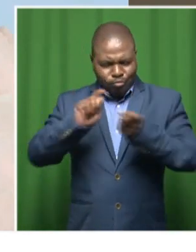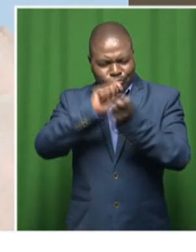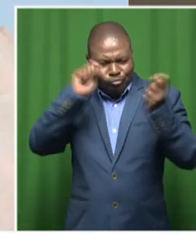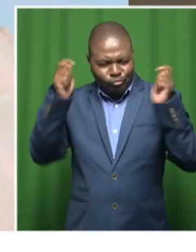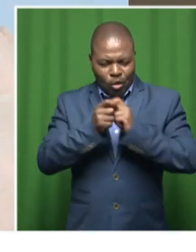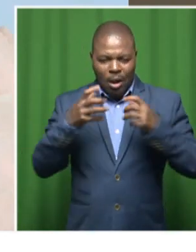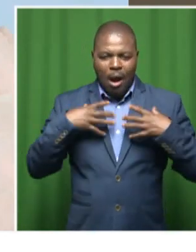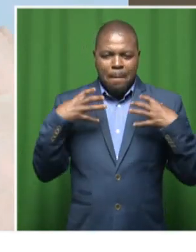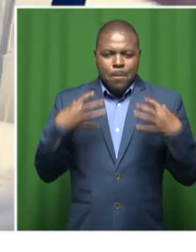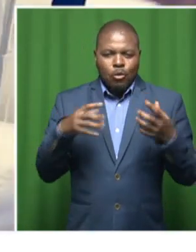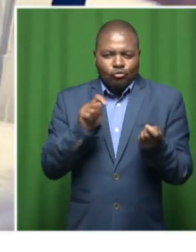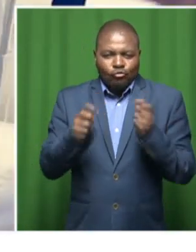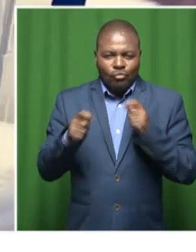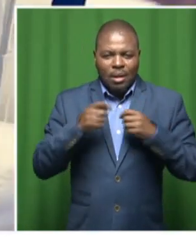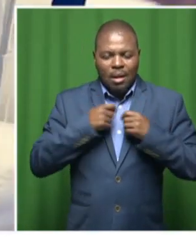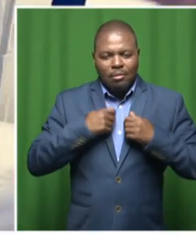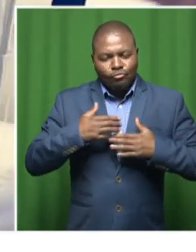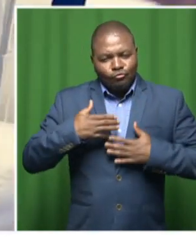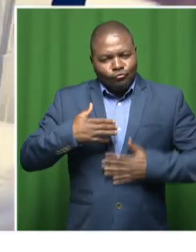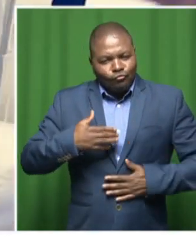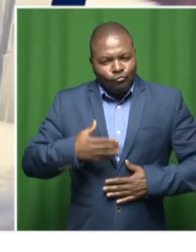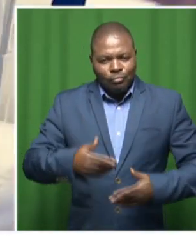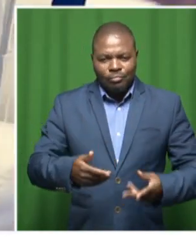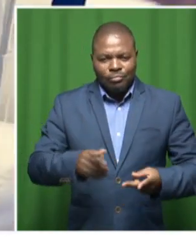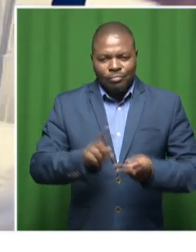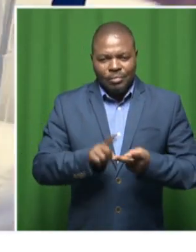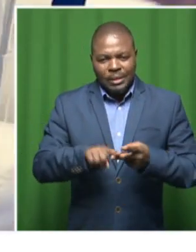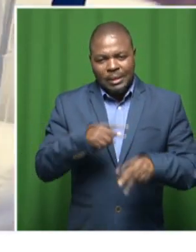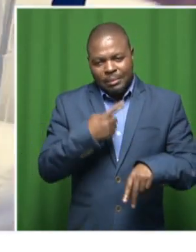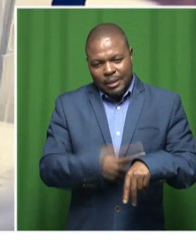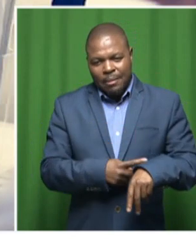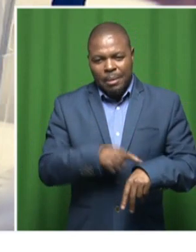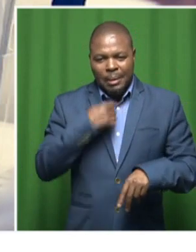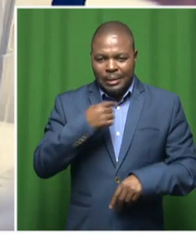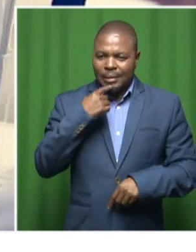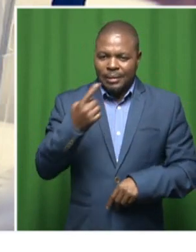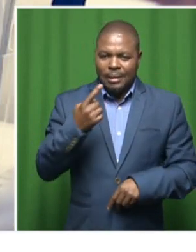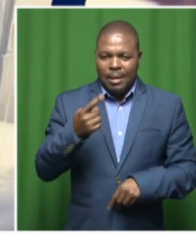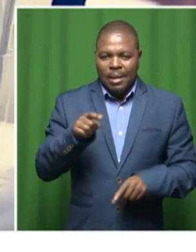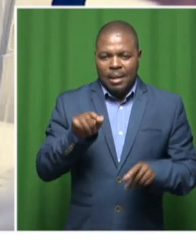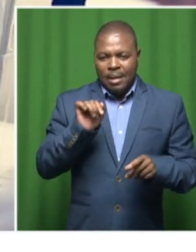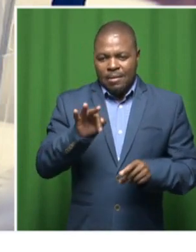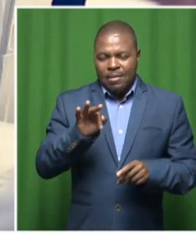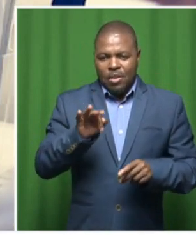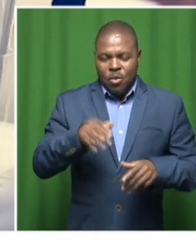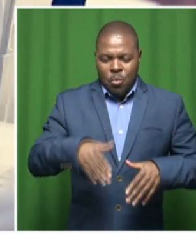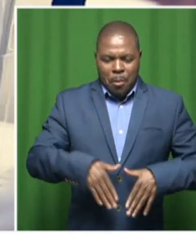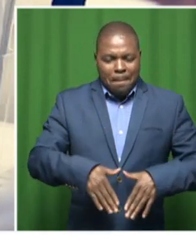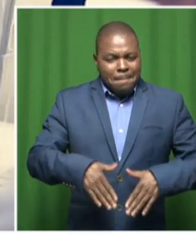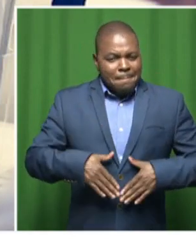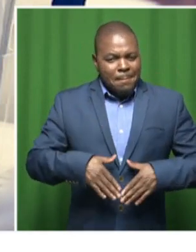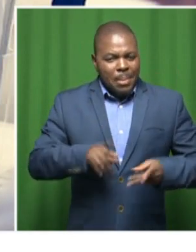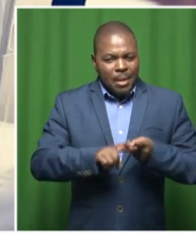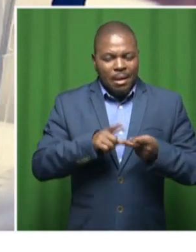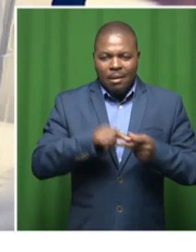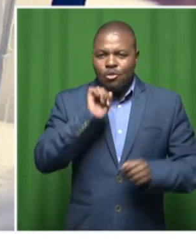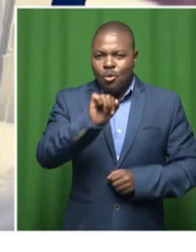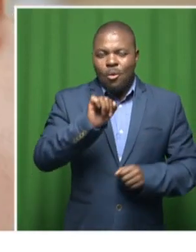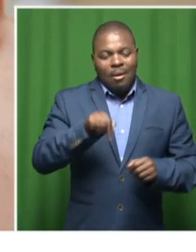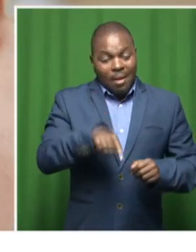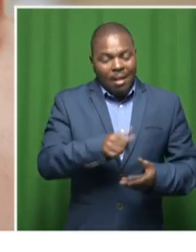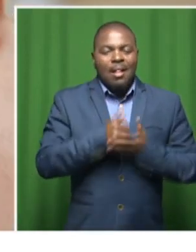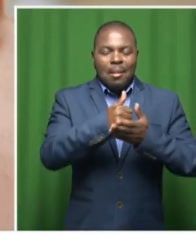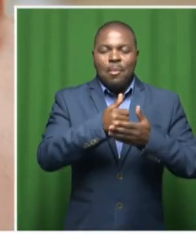boob job, with tummy tuck? And even if a lot of ladies don't talk about the stigma associated with the labiaplasty, but it's something so life-changing for women,